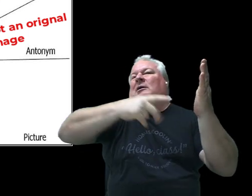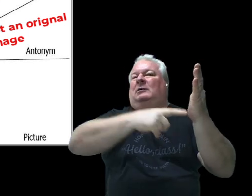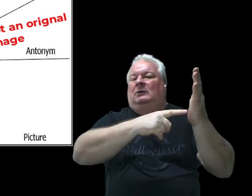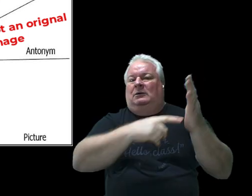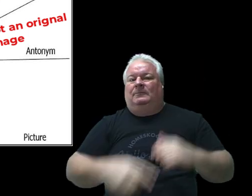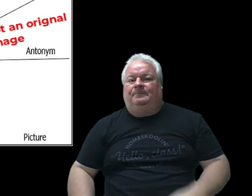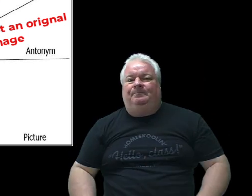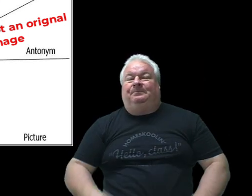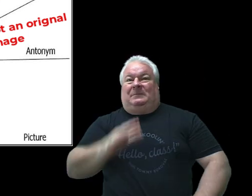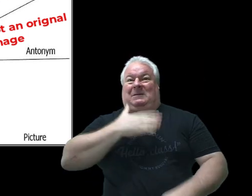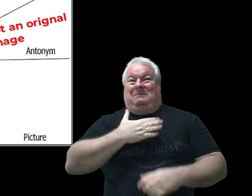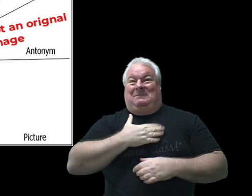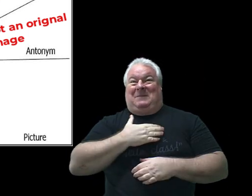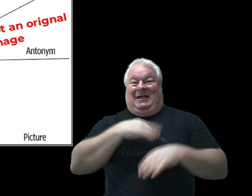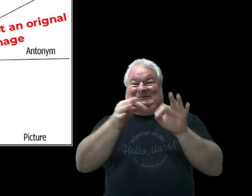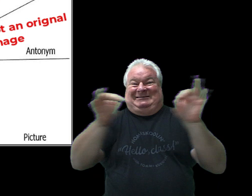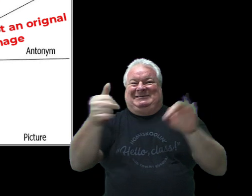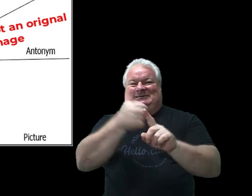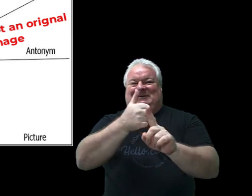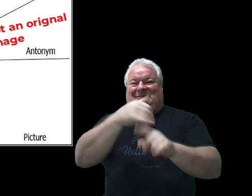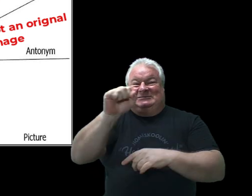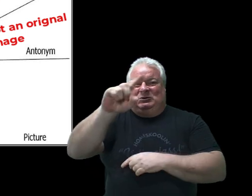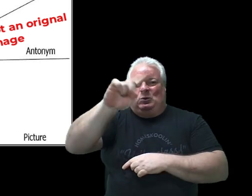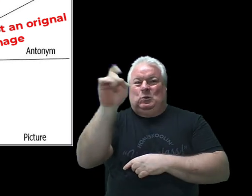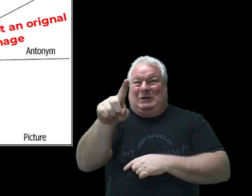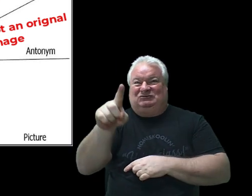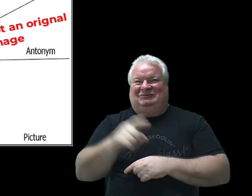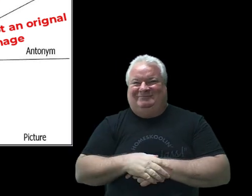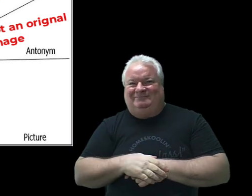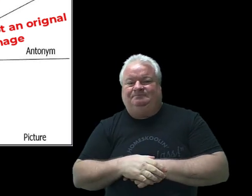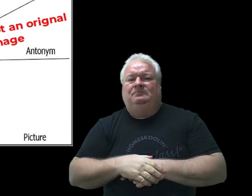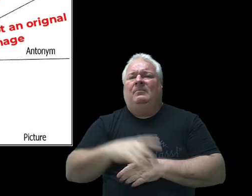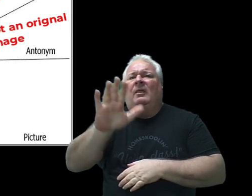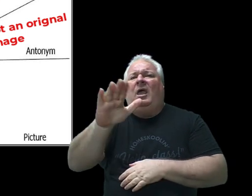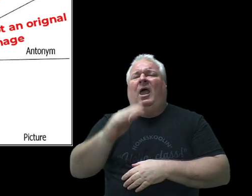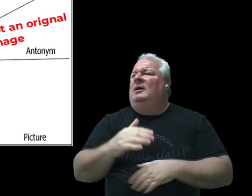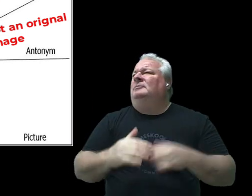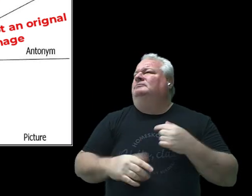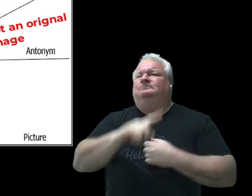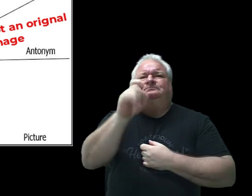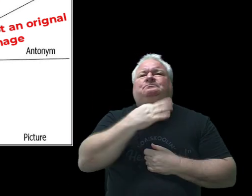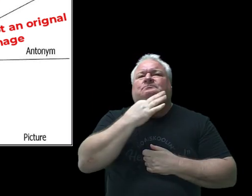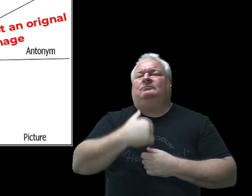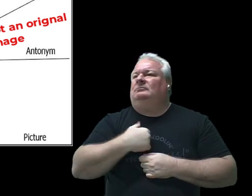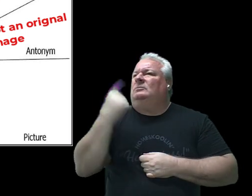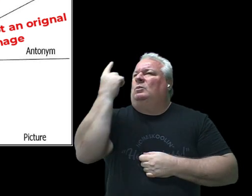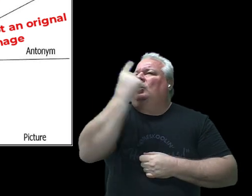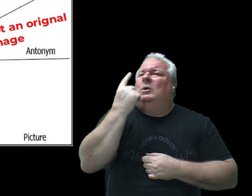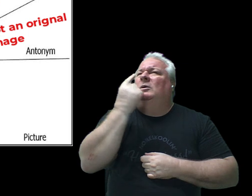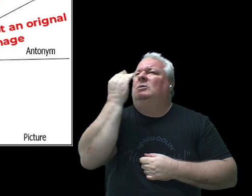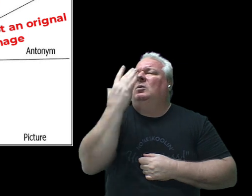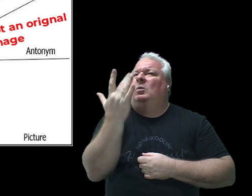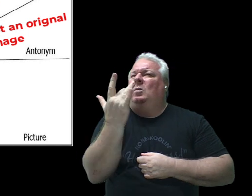again, it is a question using the word reflection. I wonder